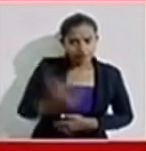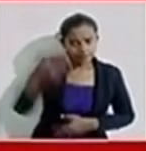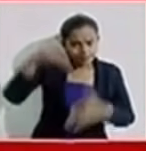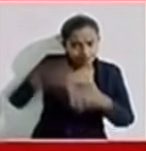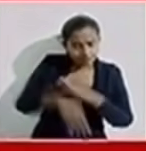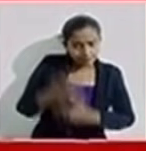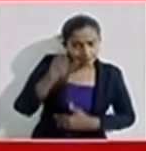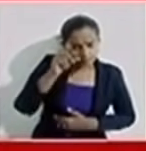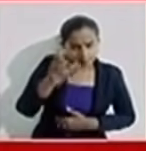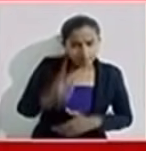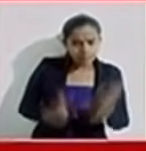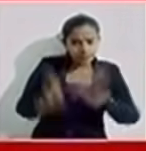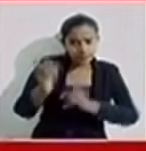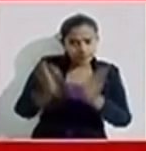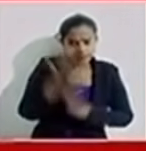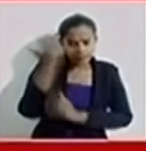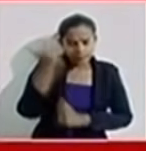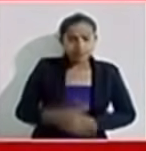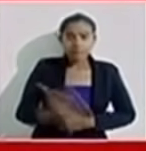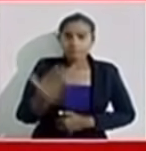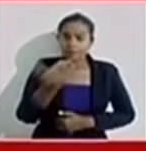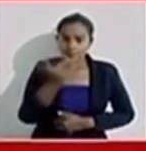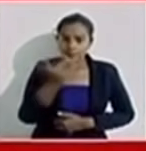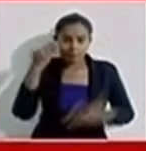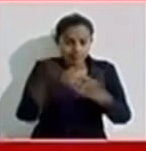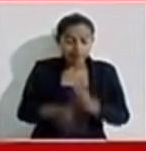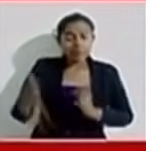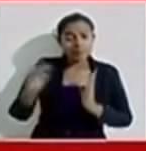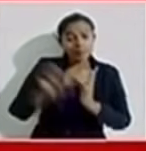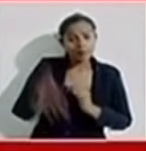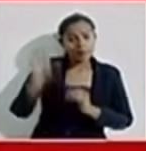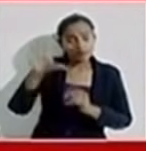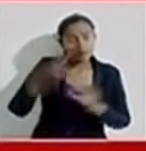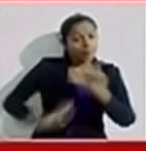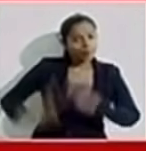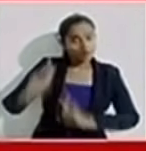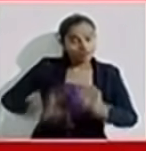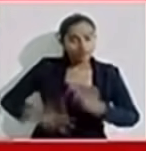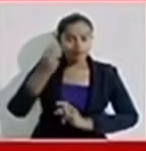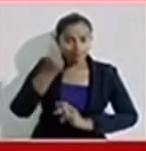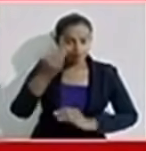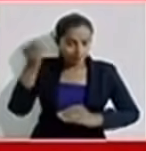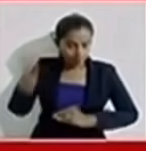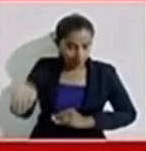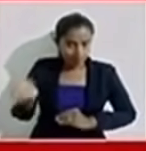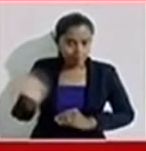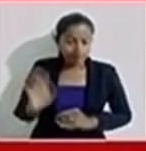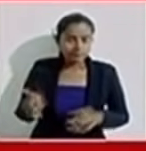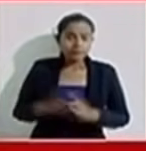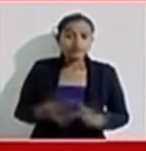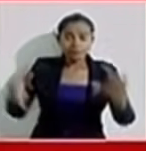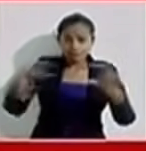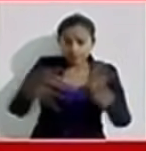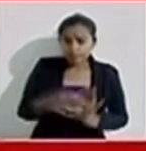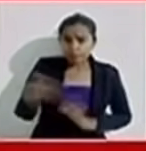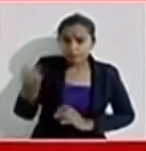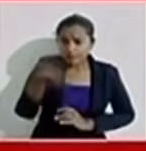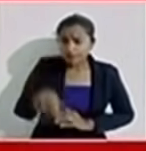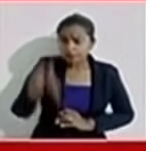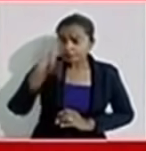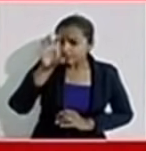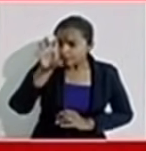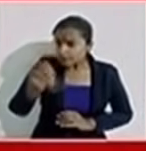US, the UK, Canada and Australia. These states interfere in other countries' domestic affairs in the name of human